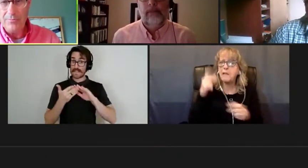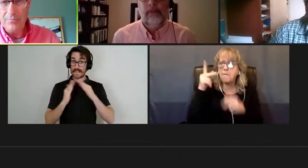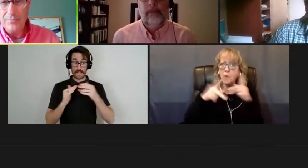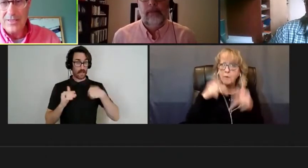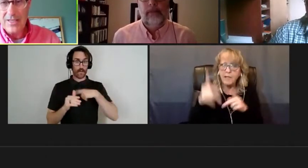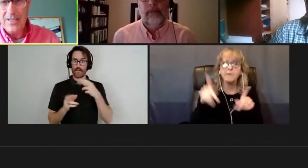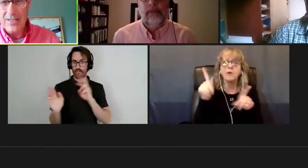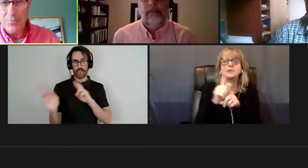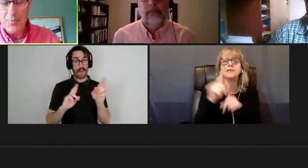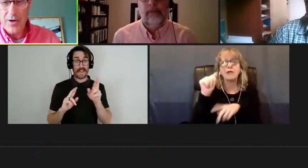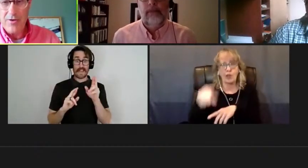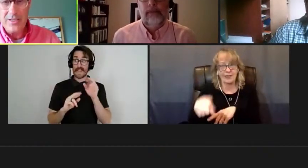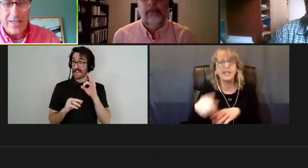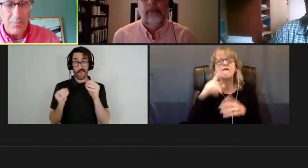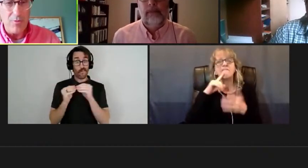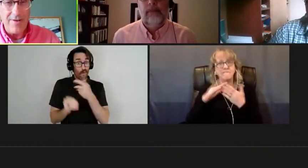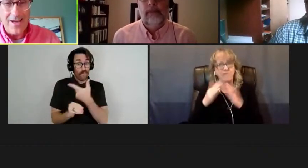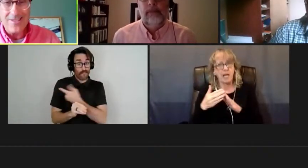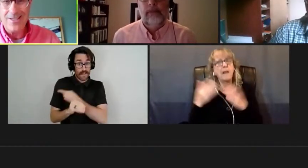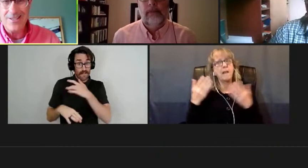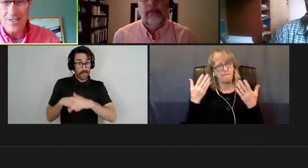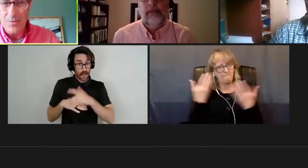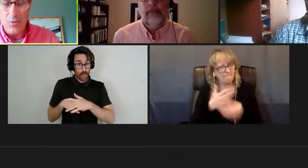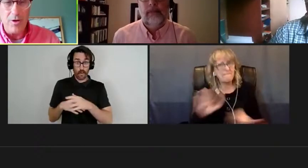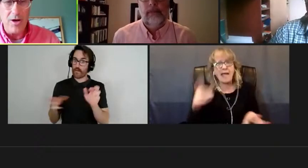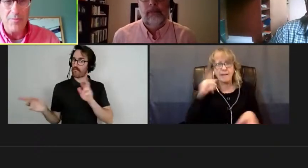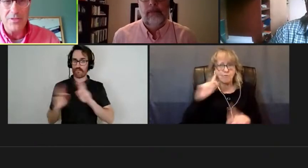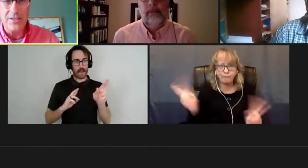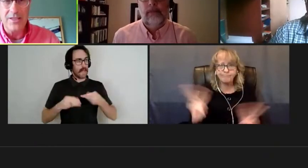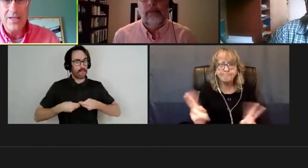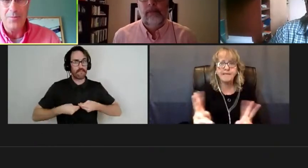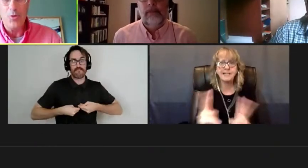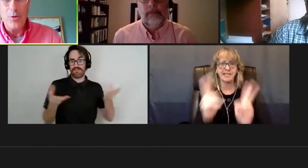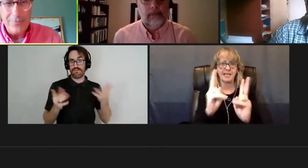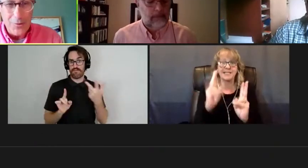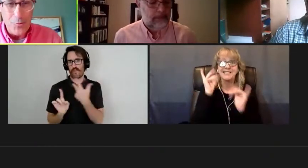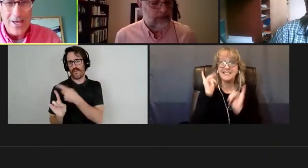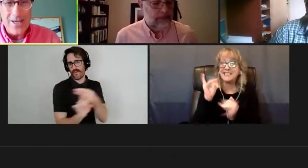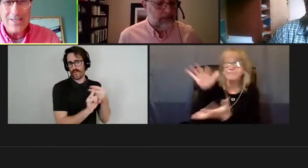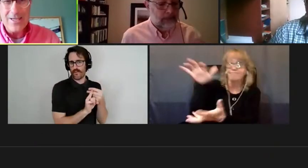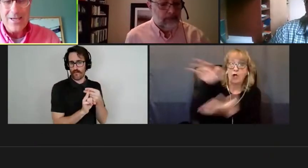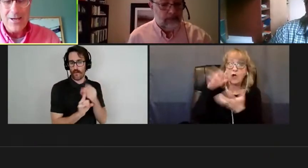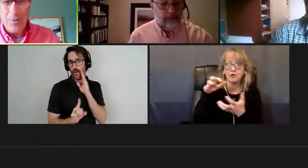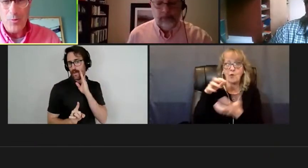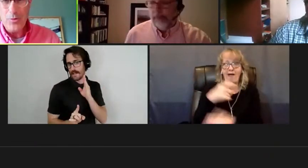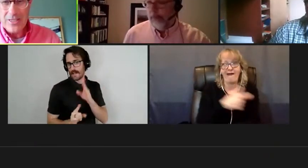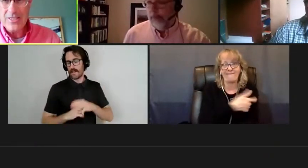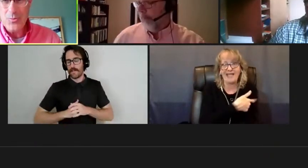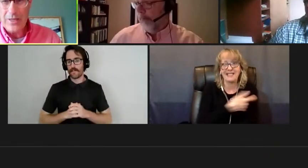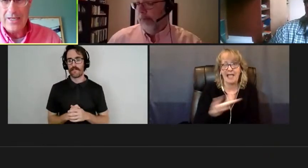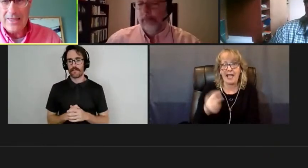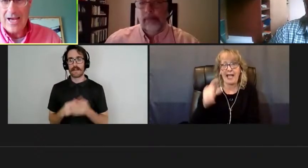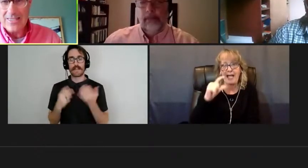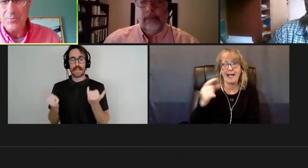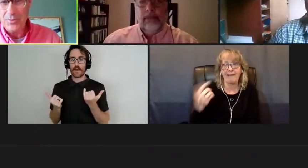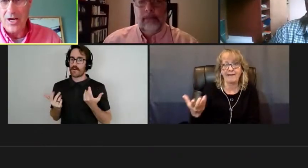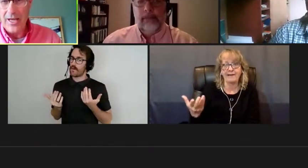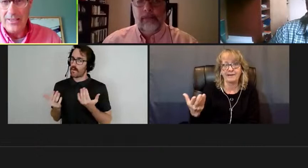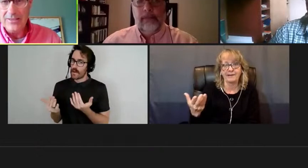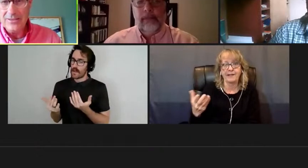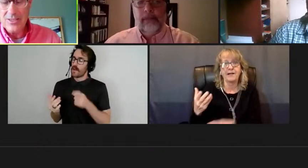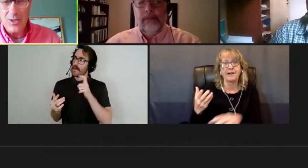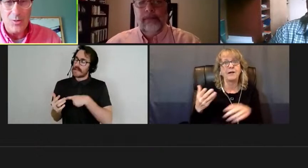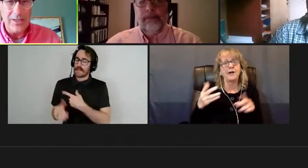ramp up. City is prepared to get more vaccines into more arms and in more different ways, but we need that